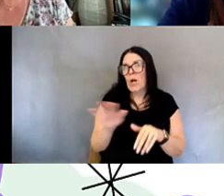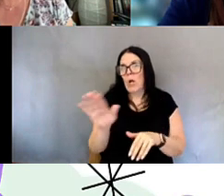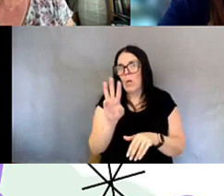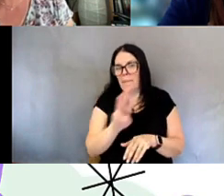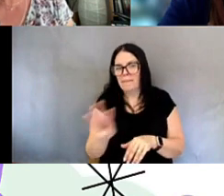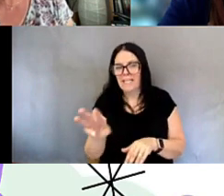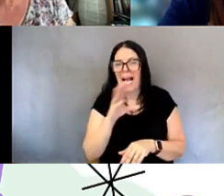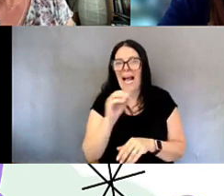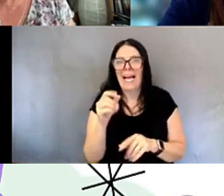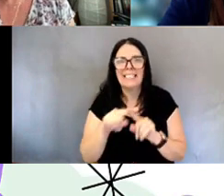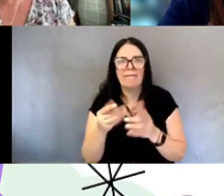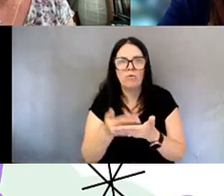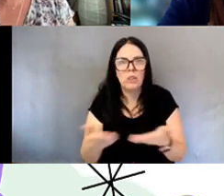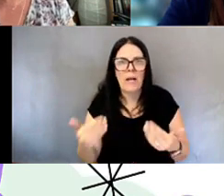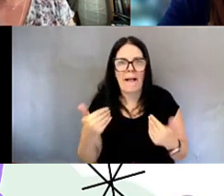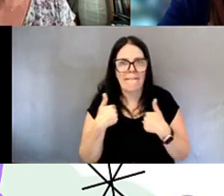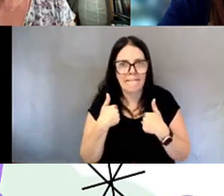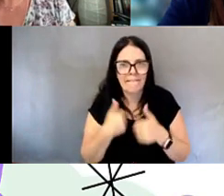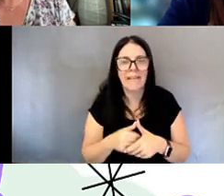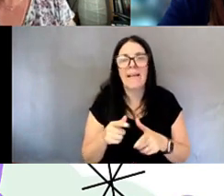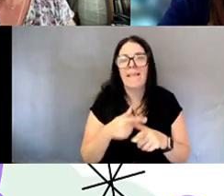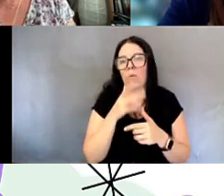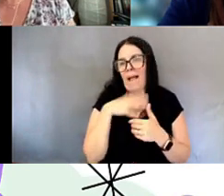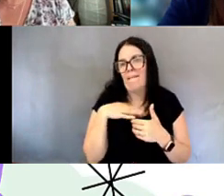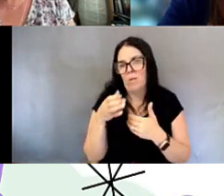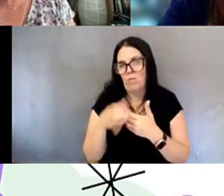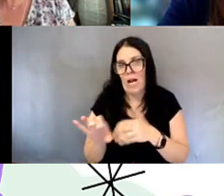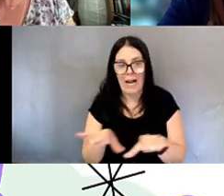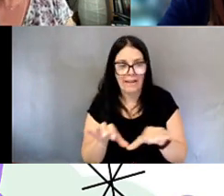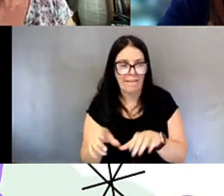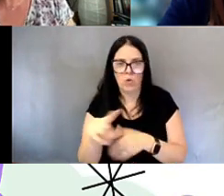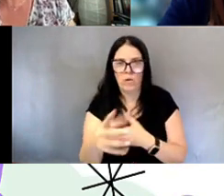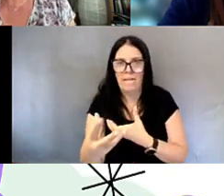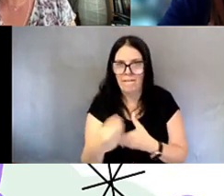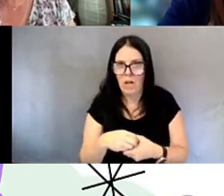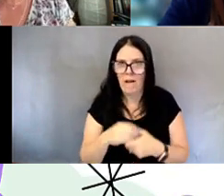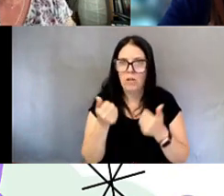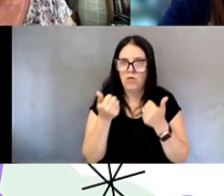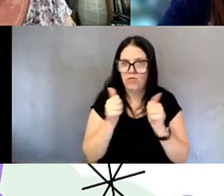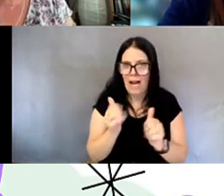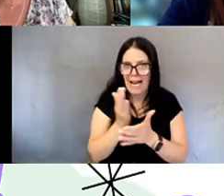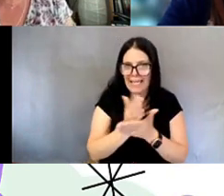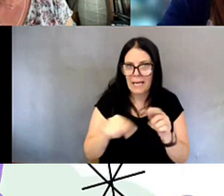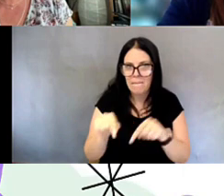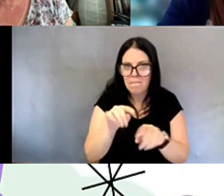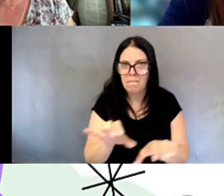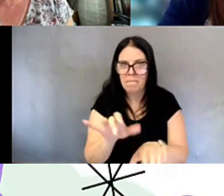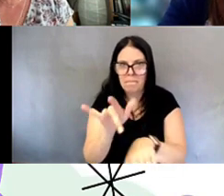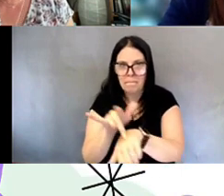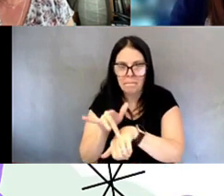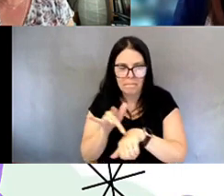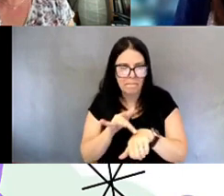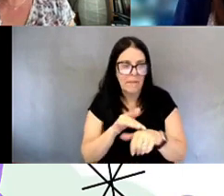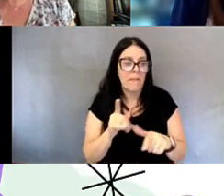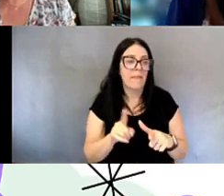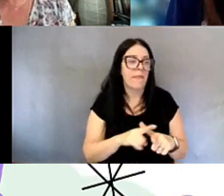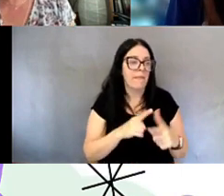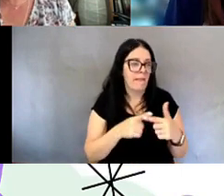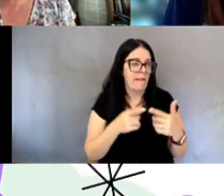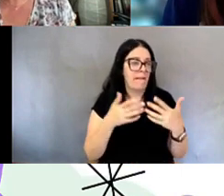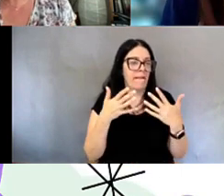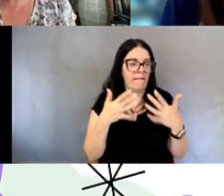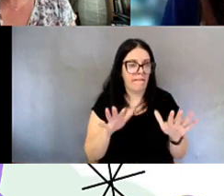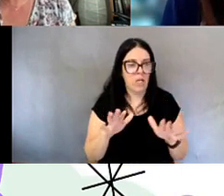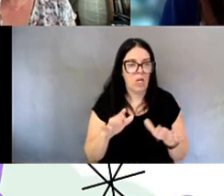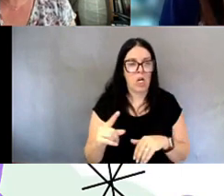resources that are coming up. Breakout activity to get you involved and try some of the resources we are discussing. And then we hope to have